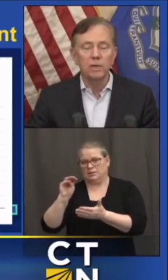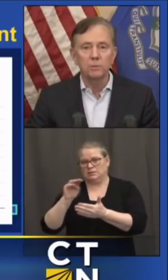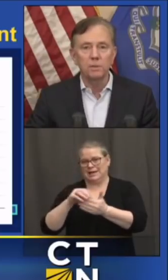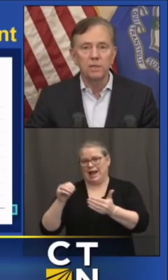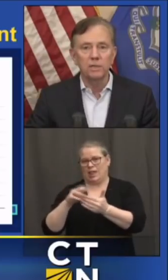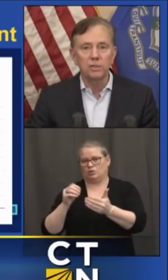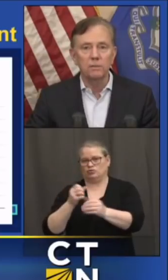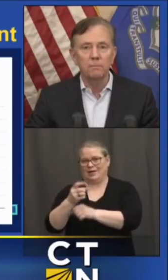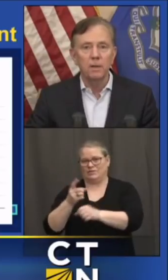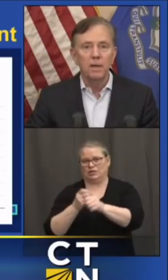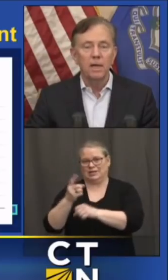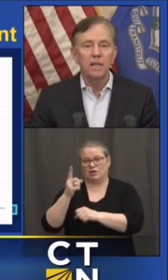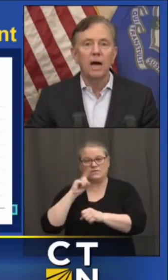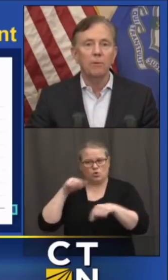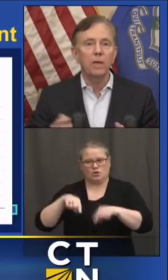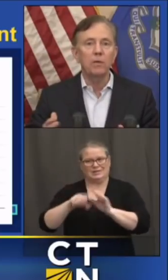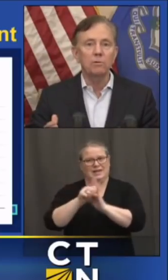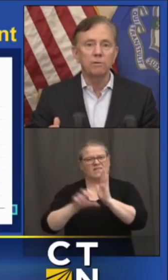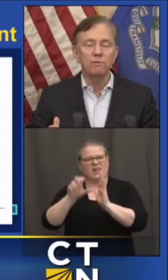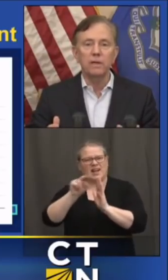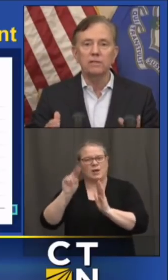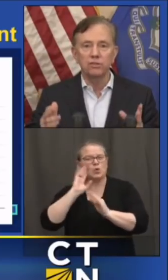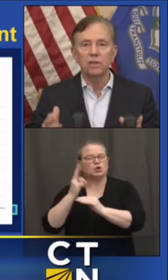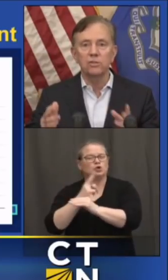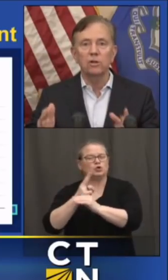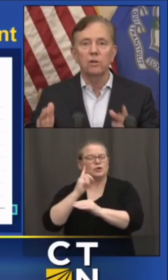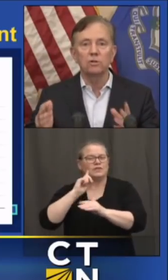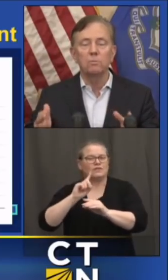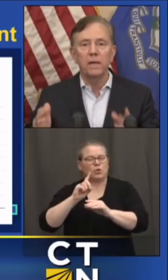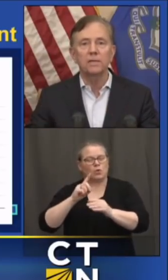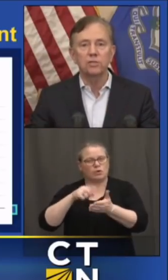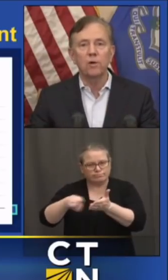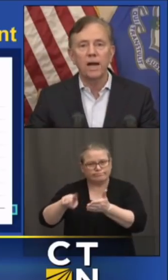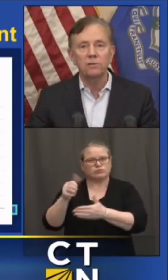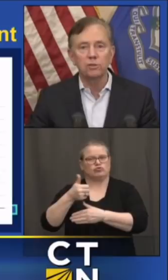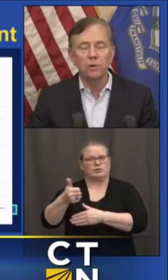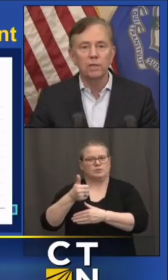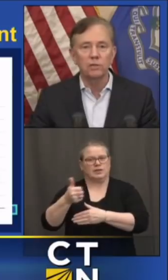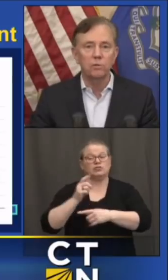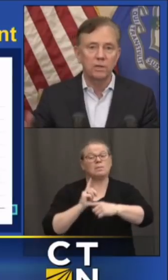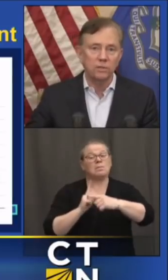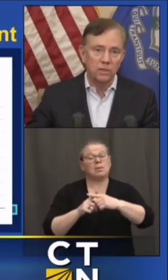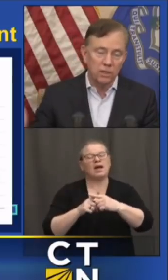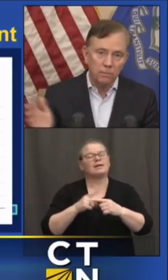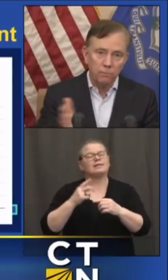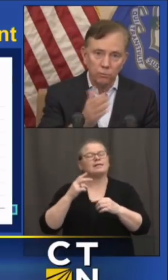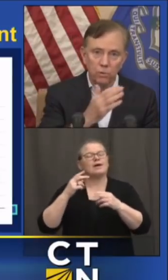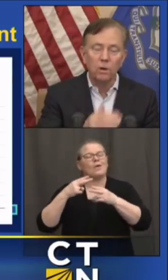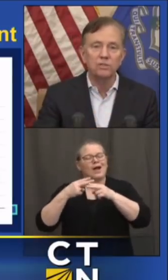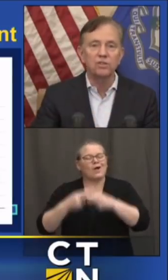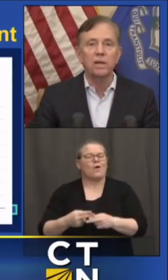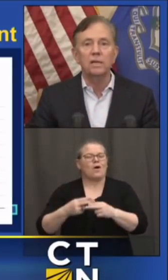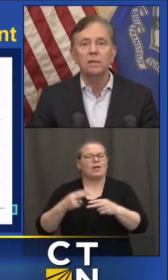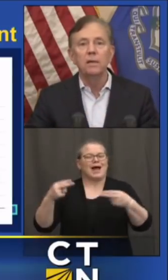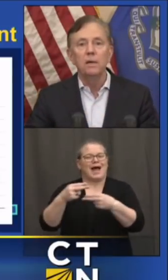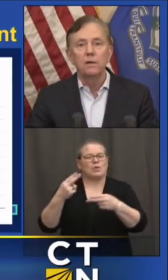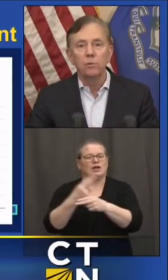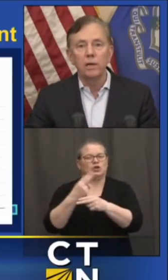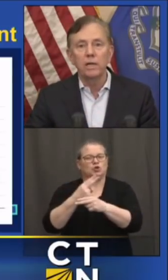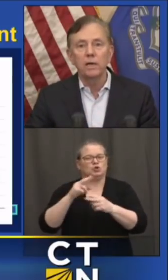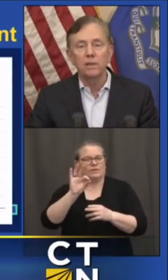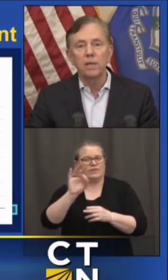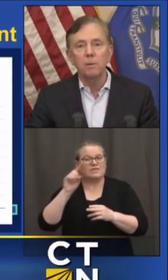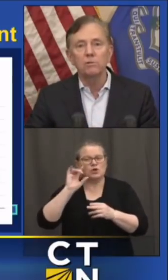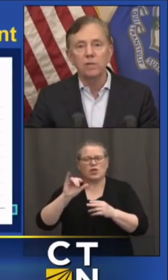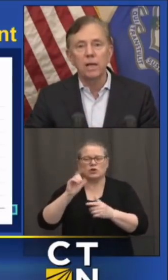public transportation. And the highway user fee, just on those biggest tractor trailer trucks that come through our state,